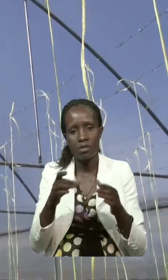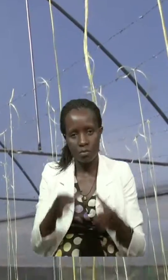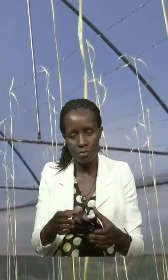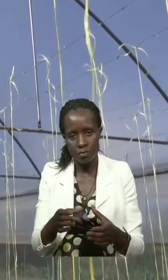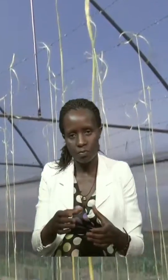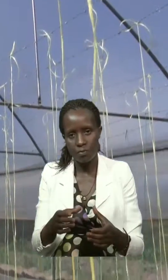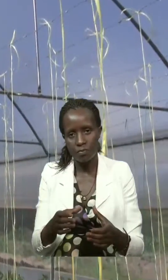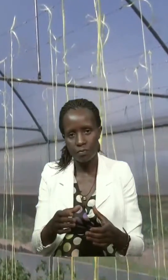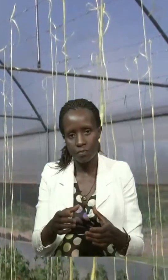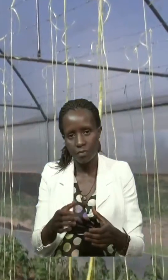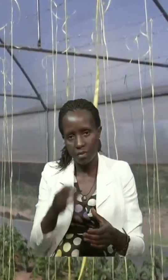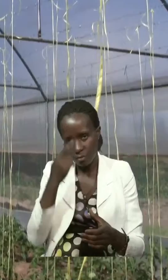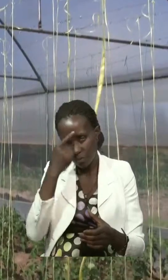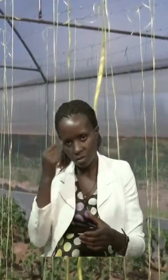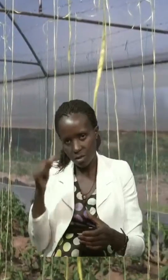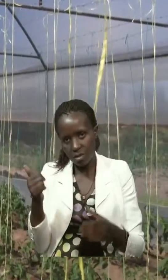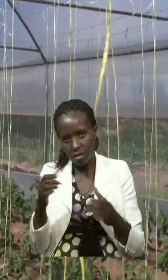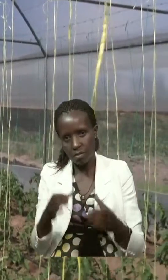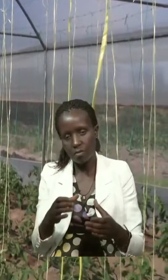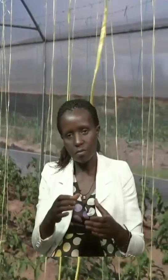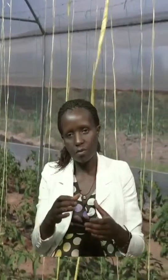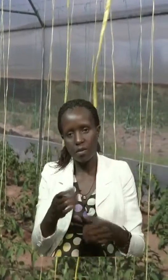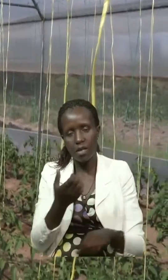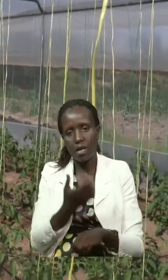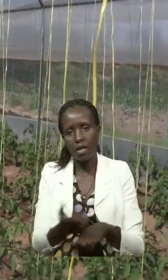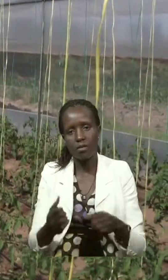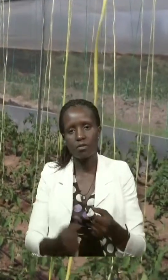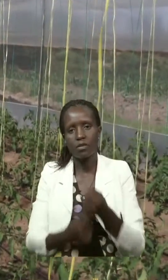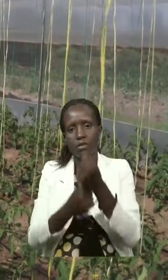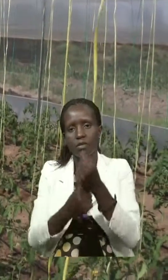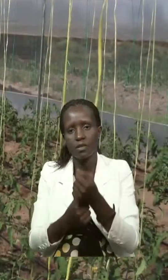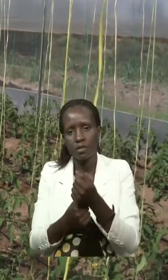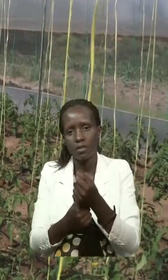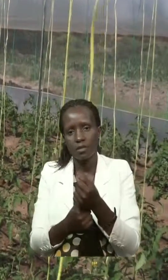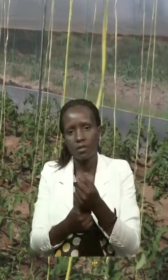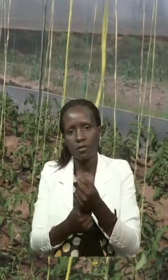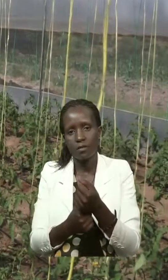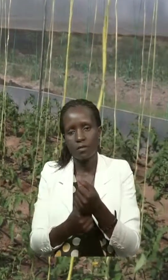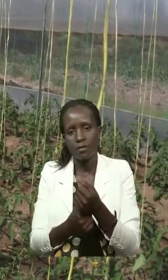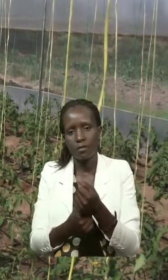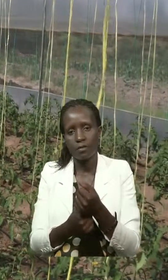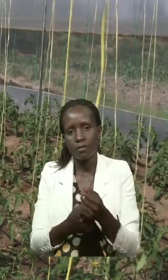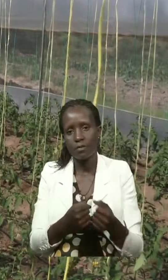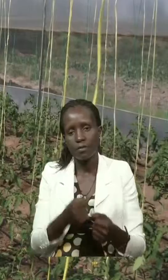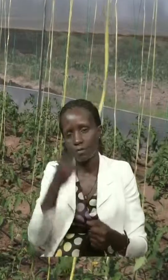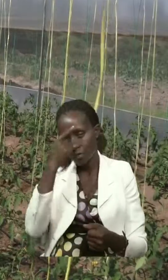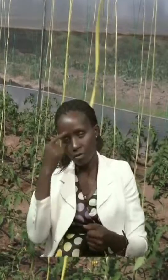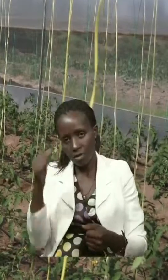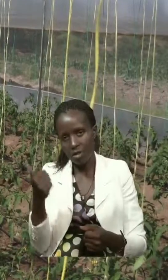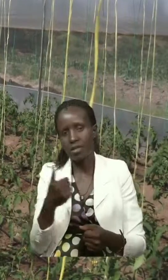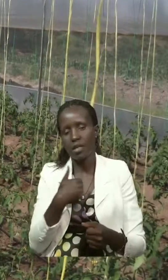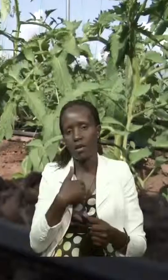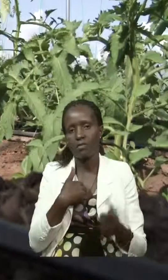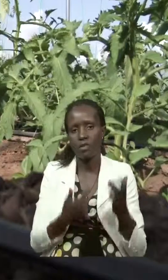it? Because there are groups who will not be able to assist. There are groups who will receive technology like you. We tell you the